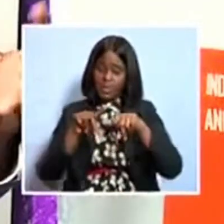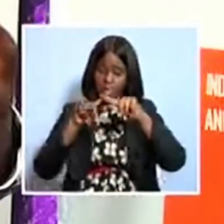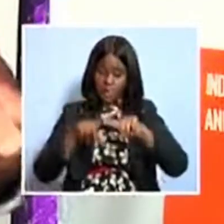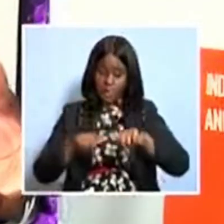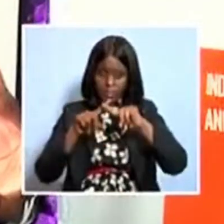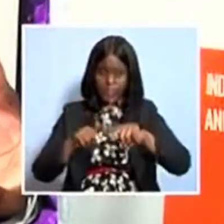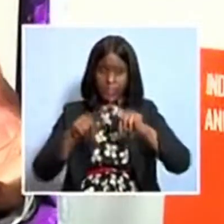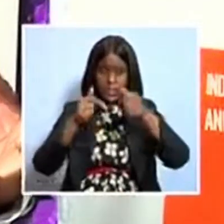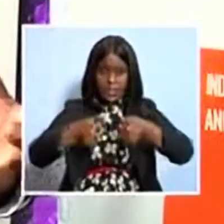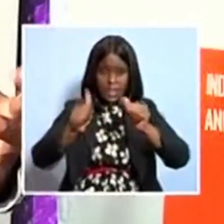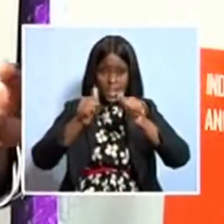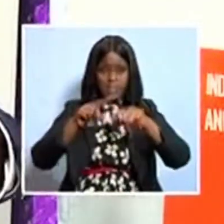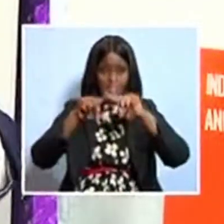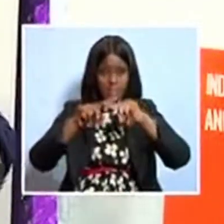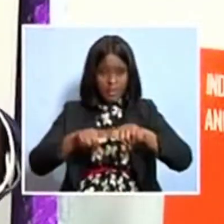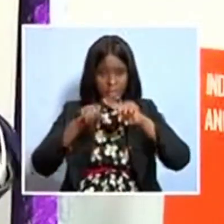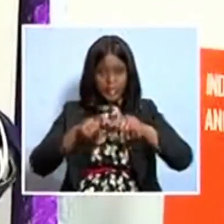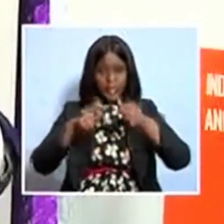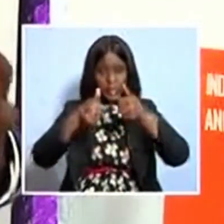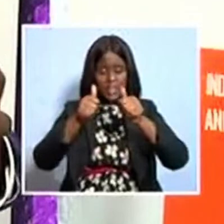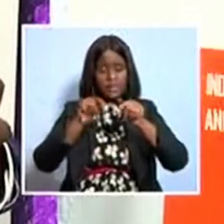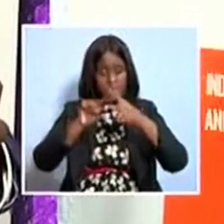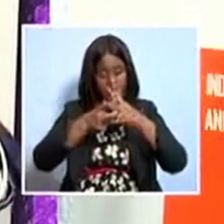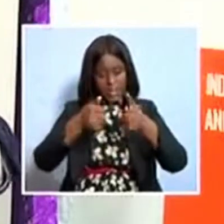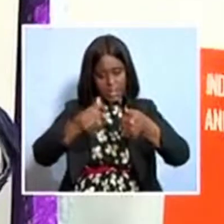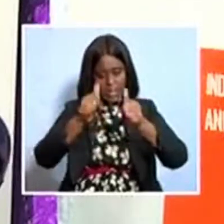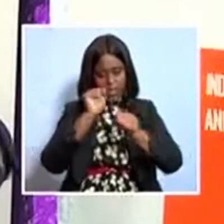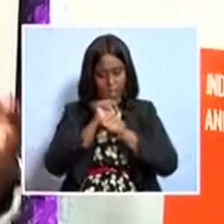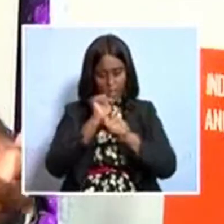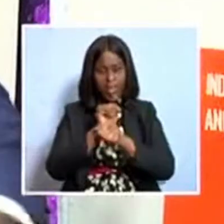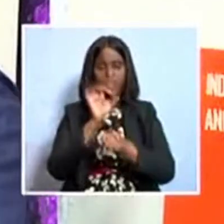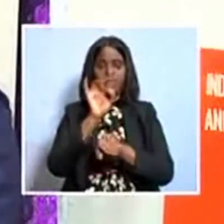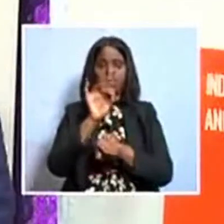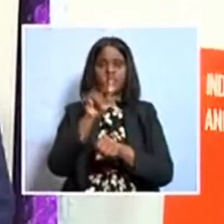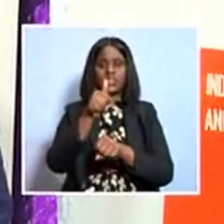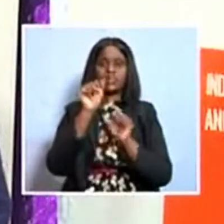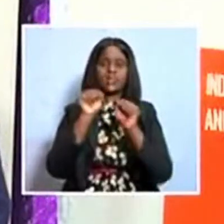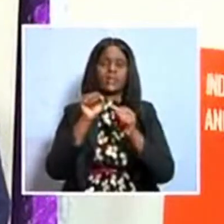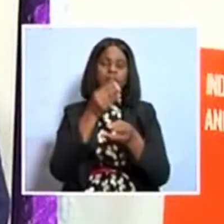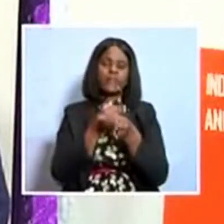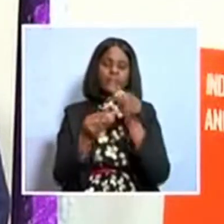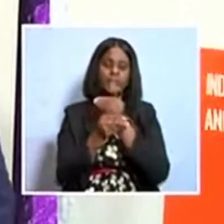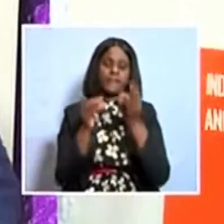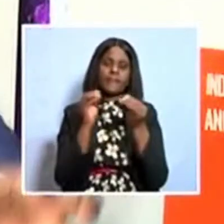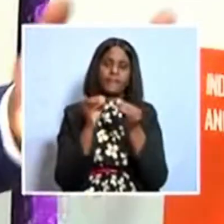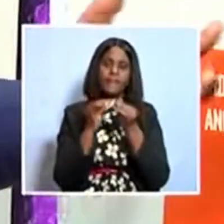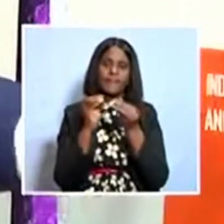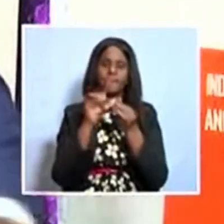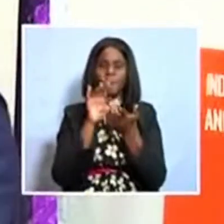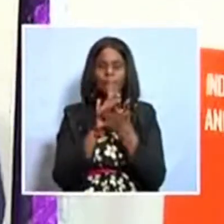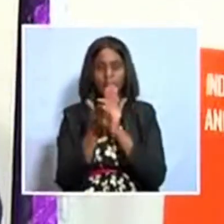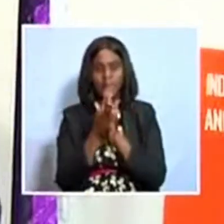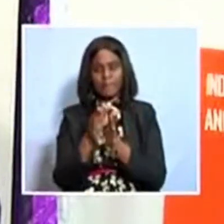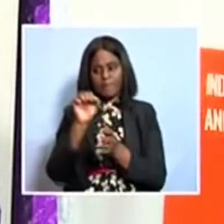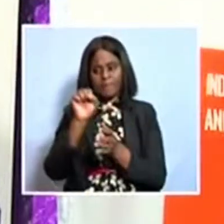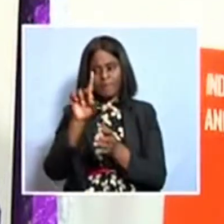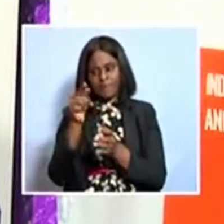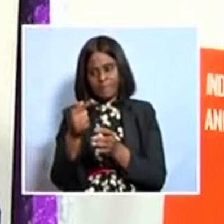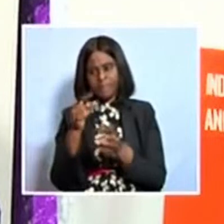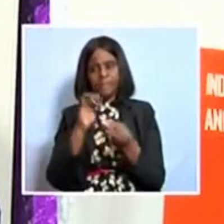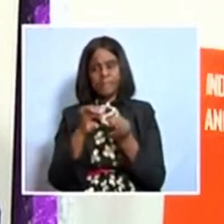on themselves, start working on their own, so that they can also contribute to the realization of SDG number